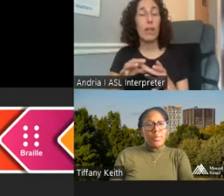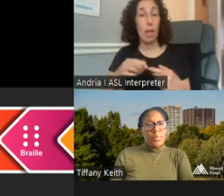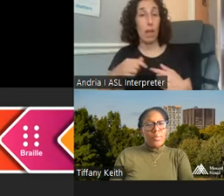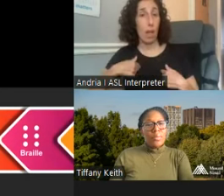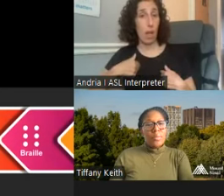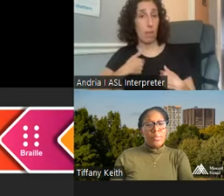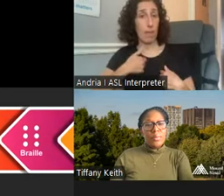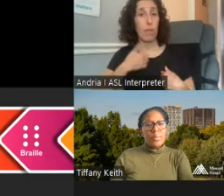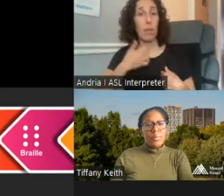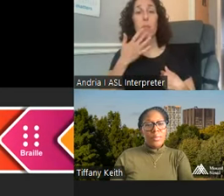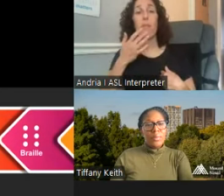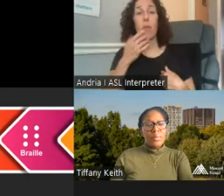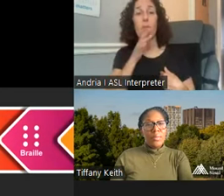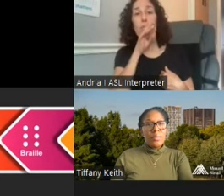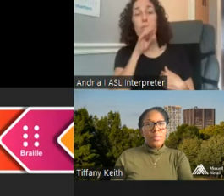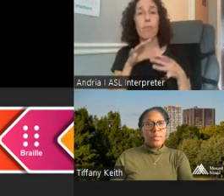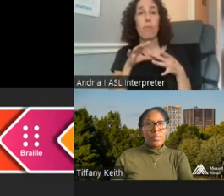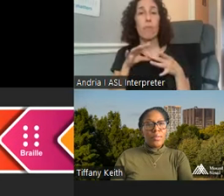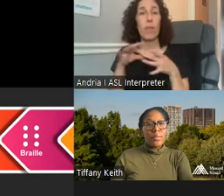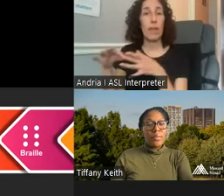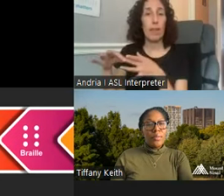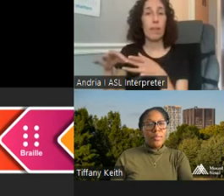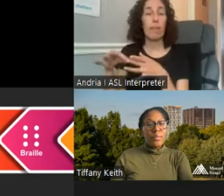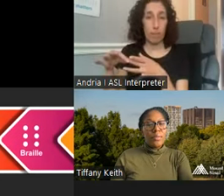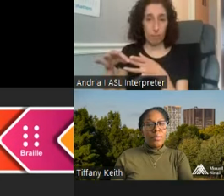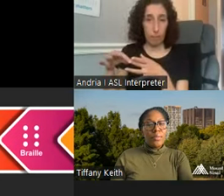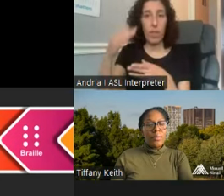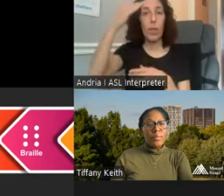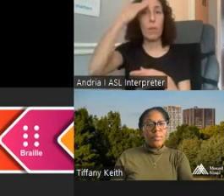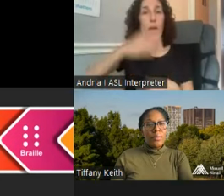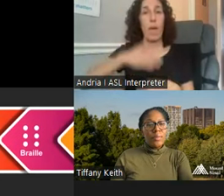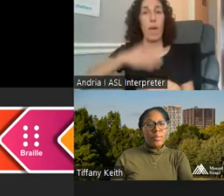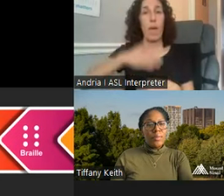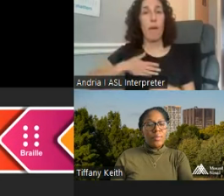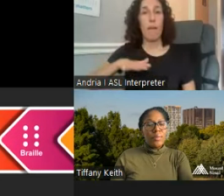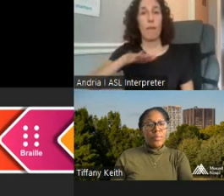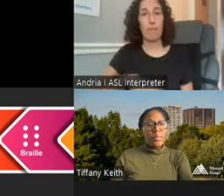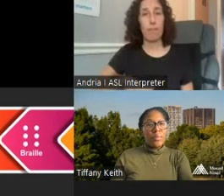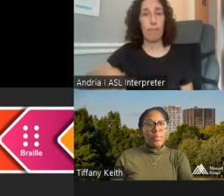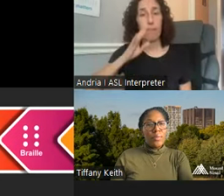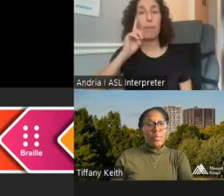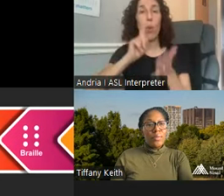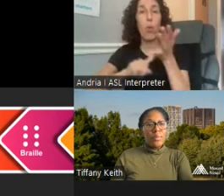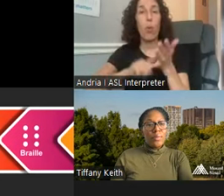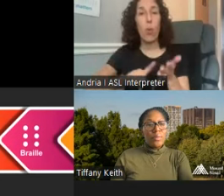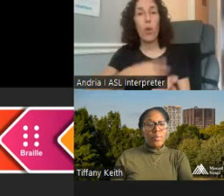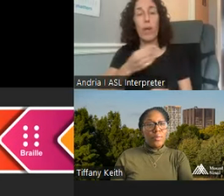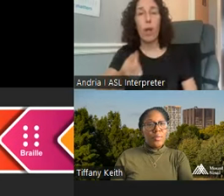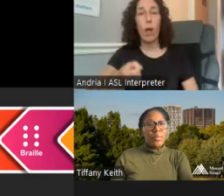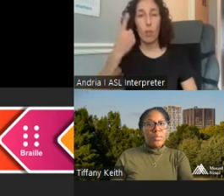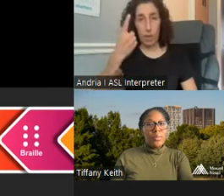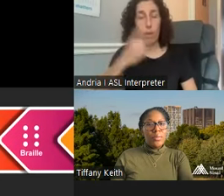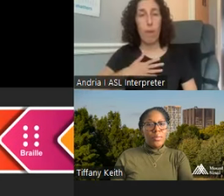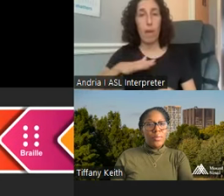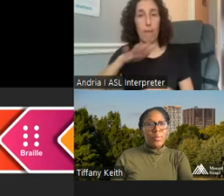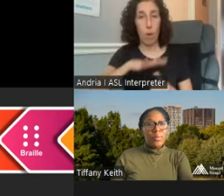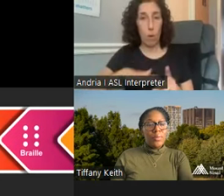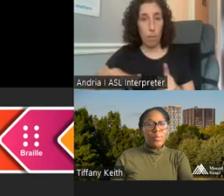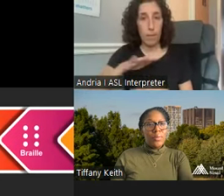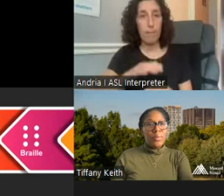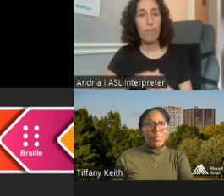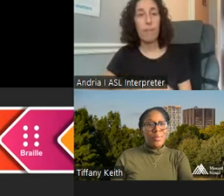because I like to know my environment. I like to explore, understand it. I'm being guided